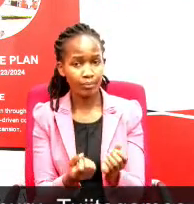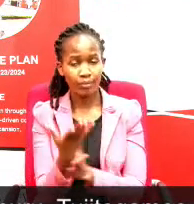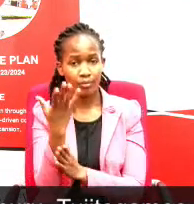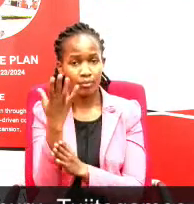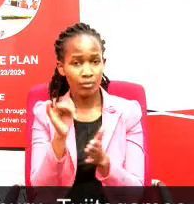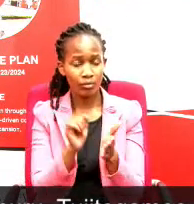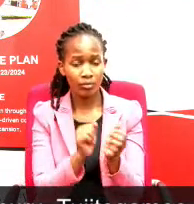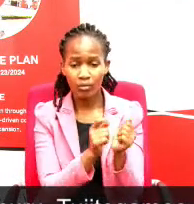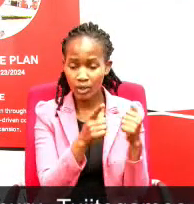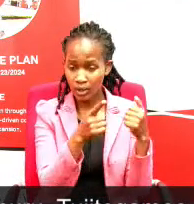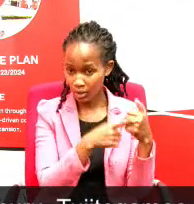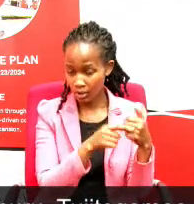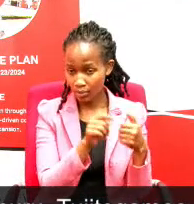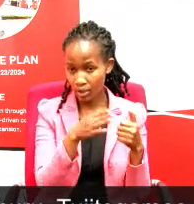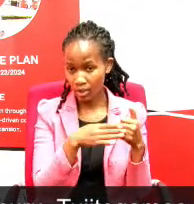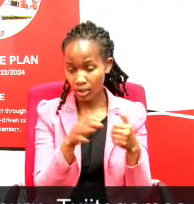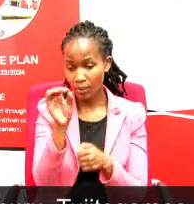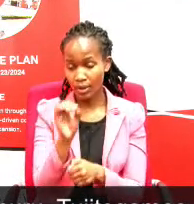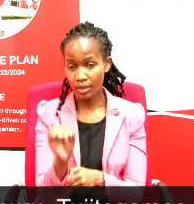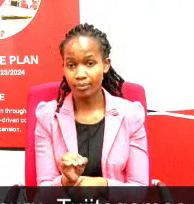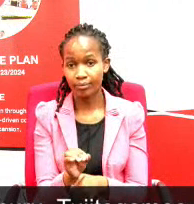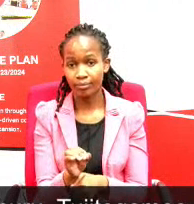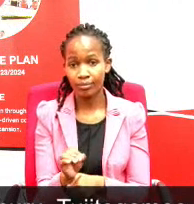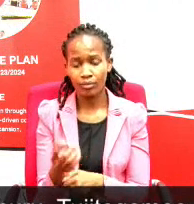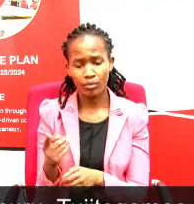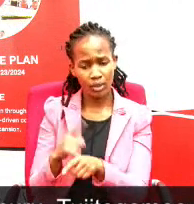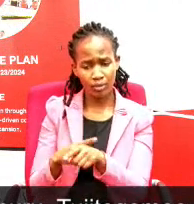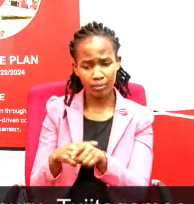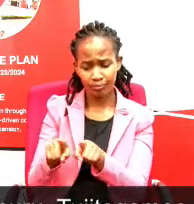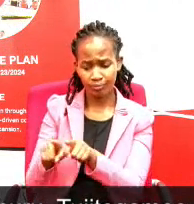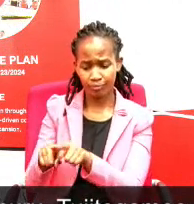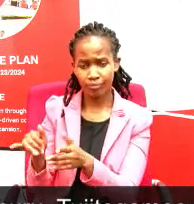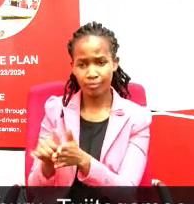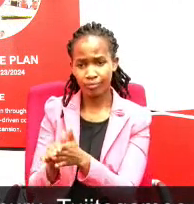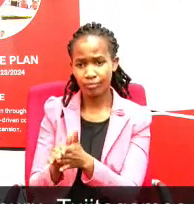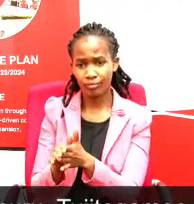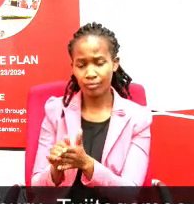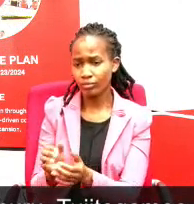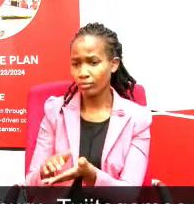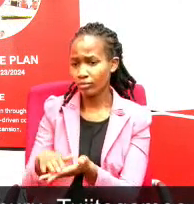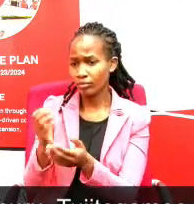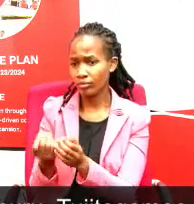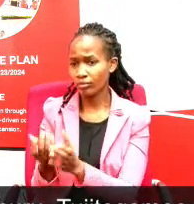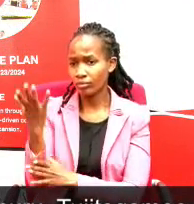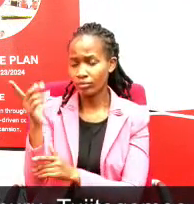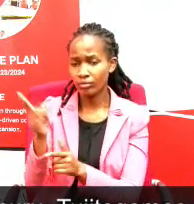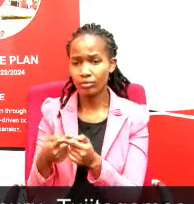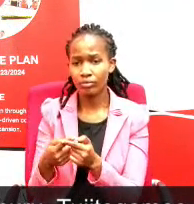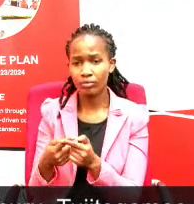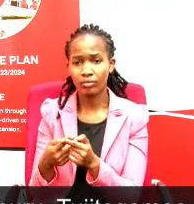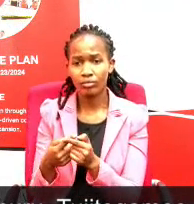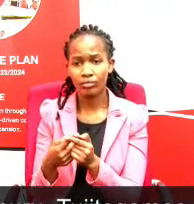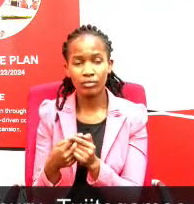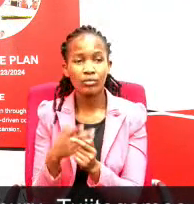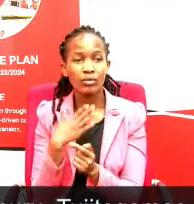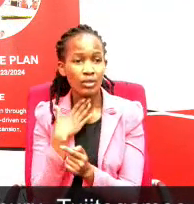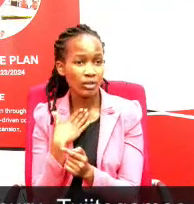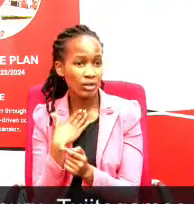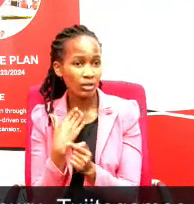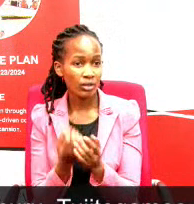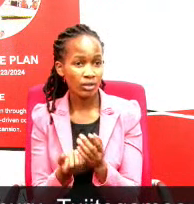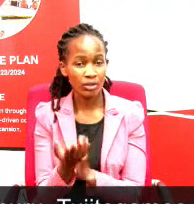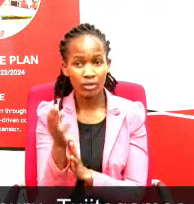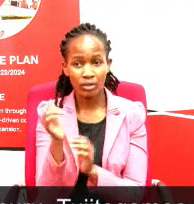of 16.9%. Over the period, nominal GDP growth is projected to grow at